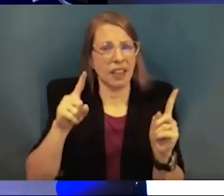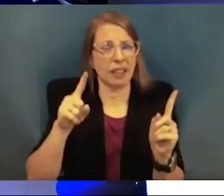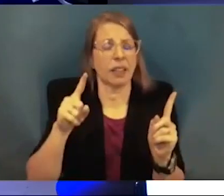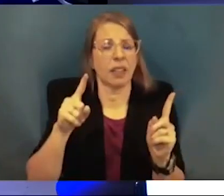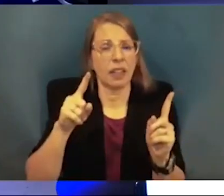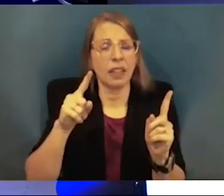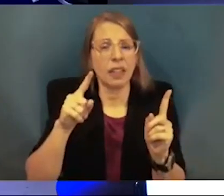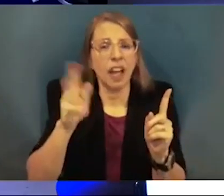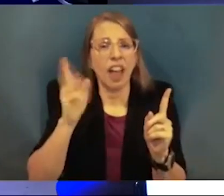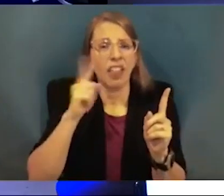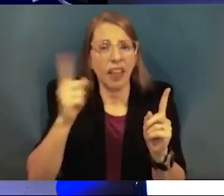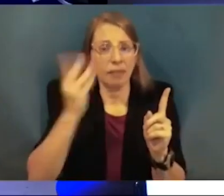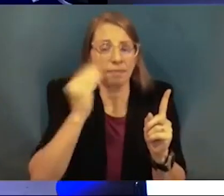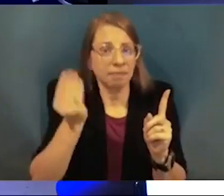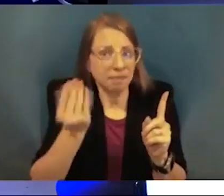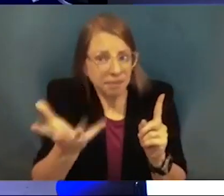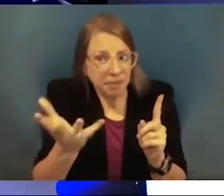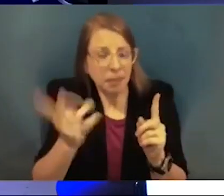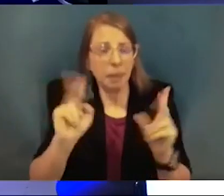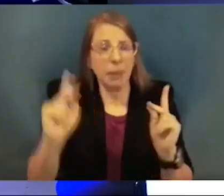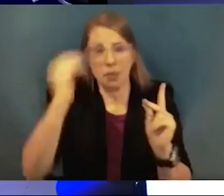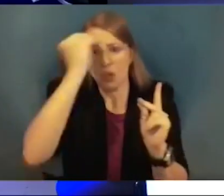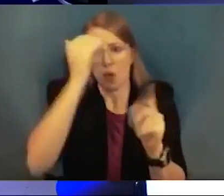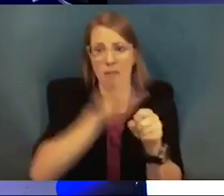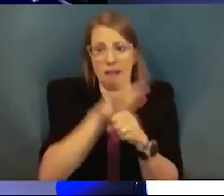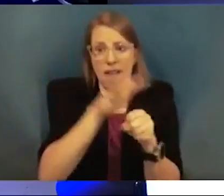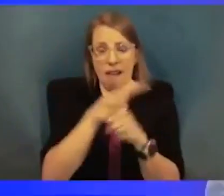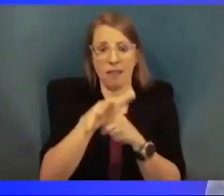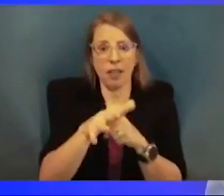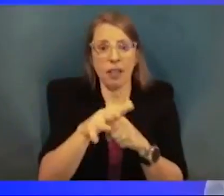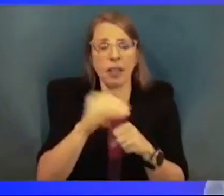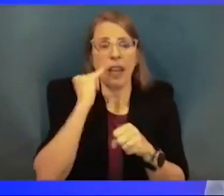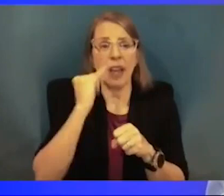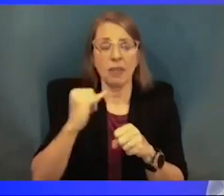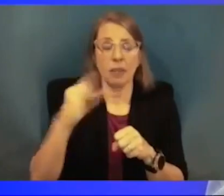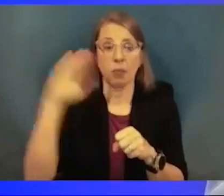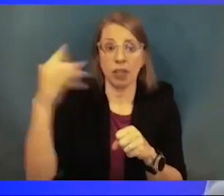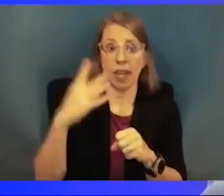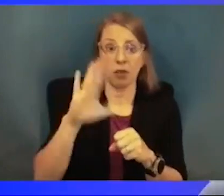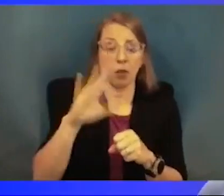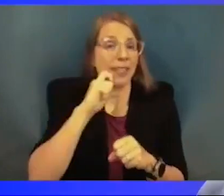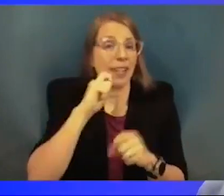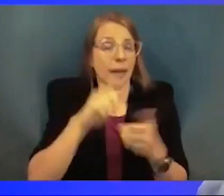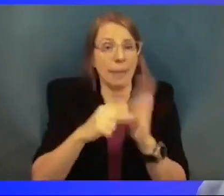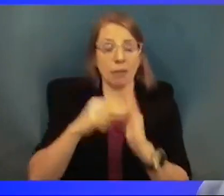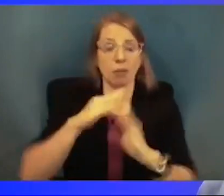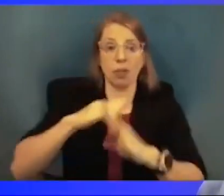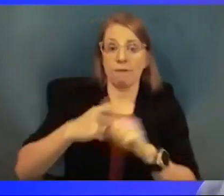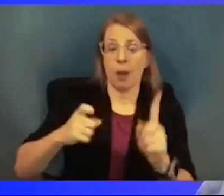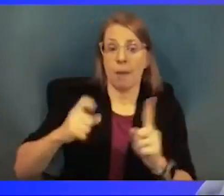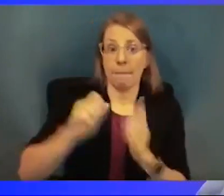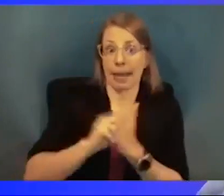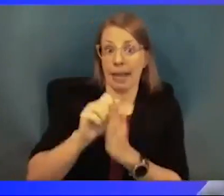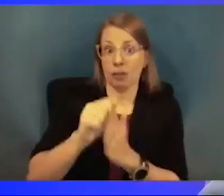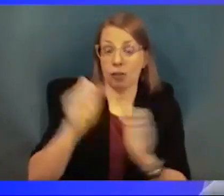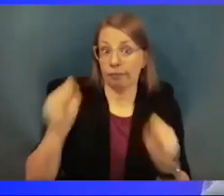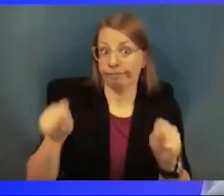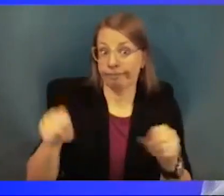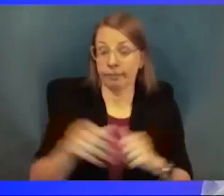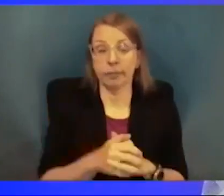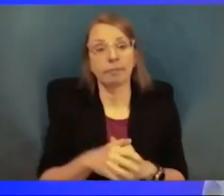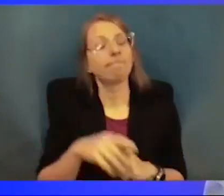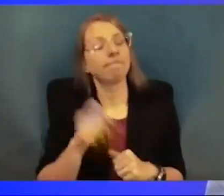skin, you're also protecting yourself against potential cancer? Yeah, I think definitely a lot of the younger people that I